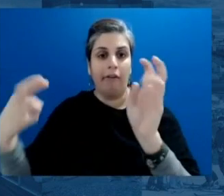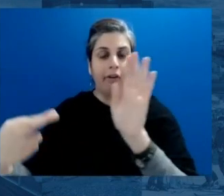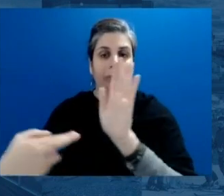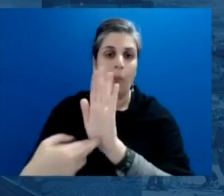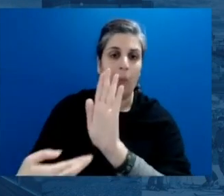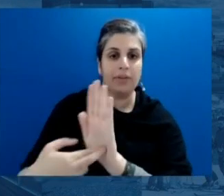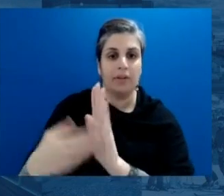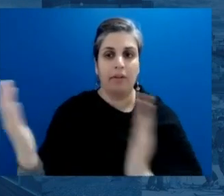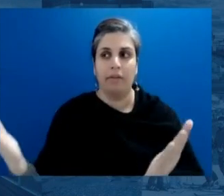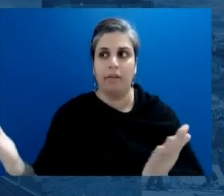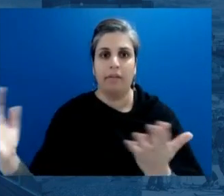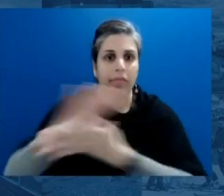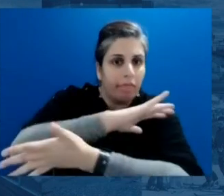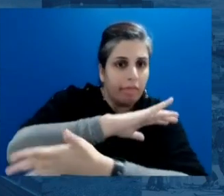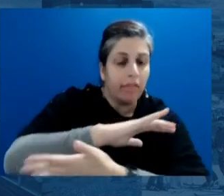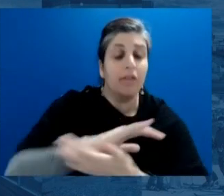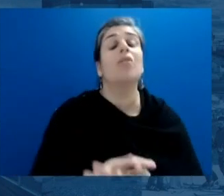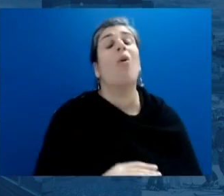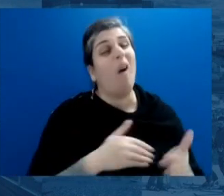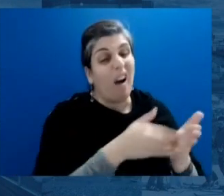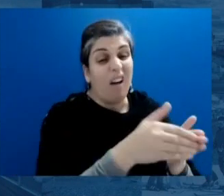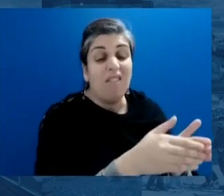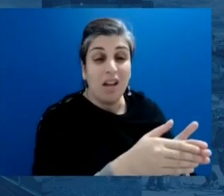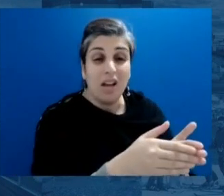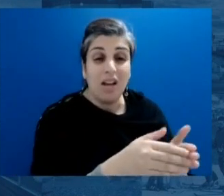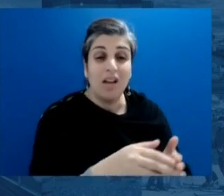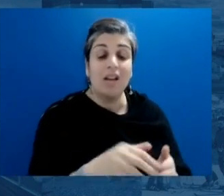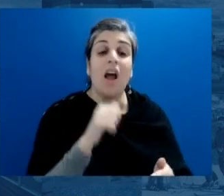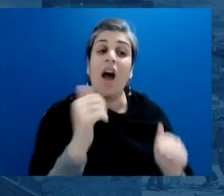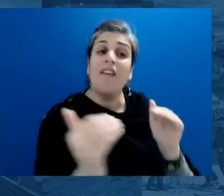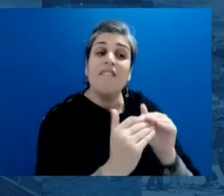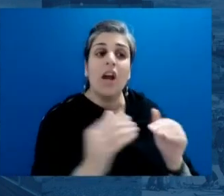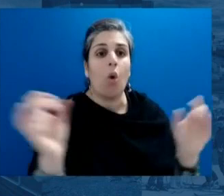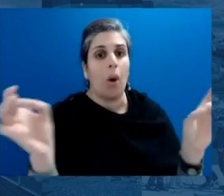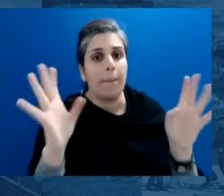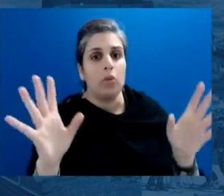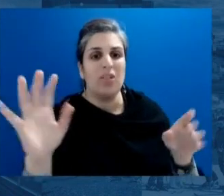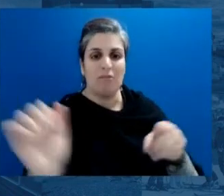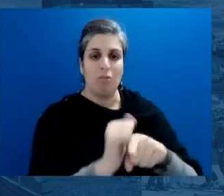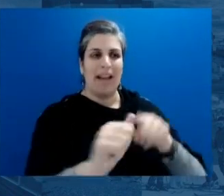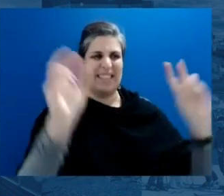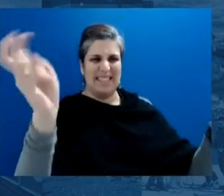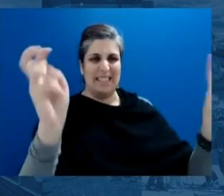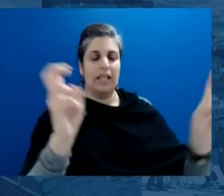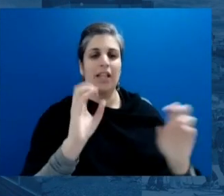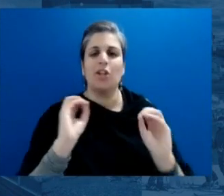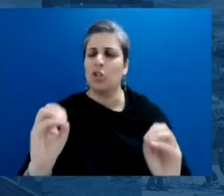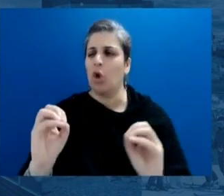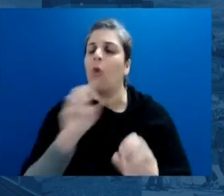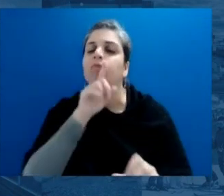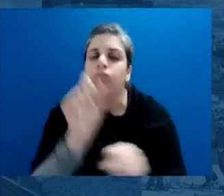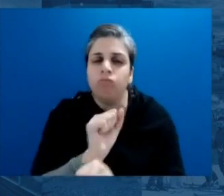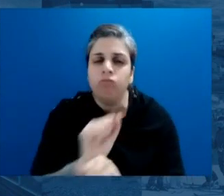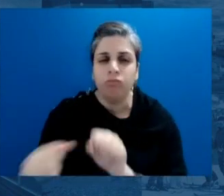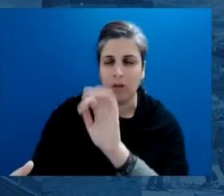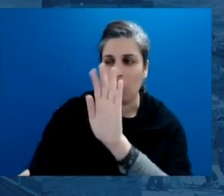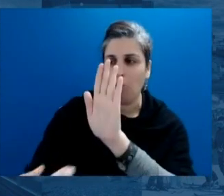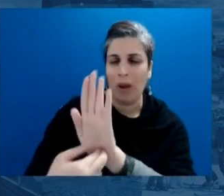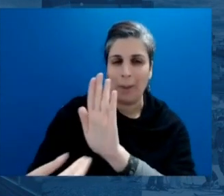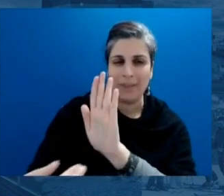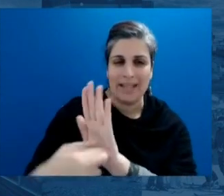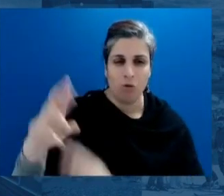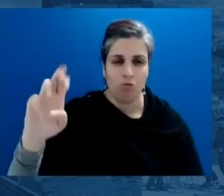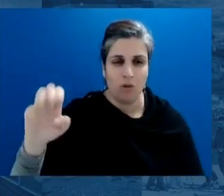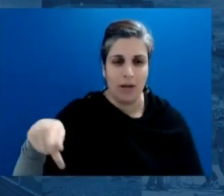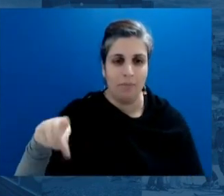comes to unfair practices or abusive practices, there is no outright representation. They have